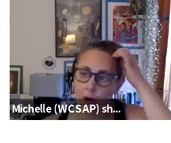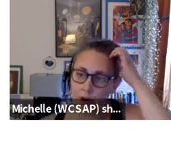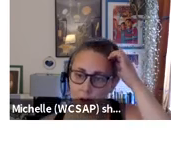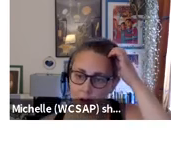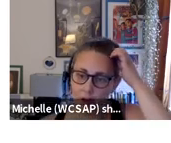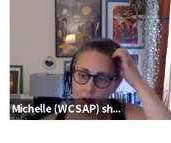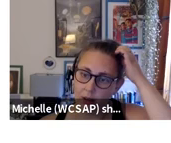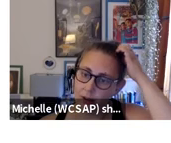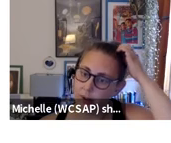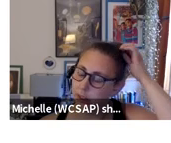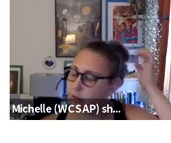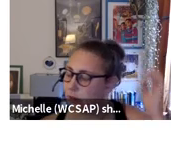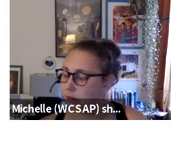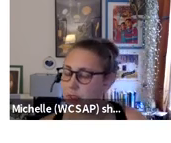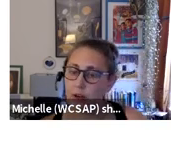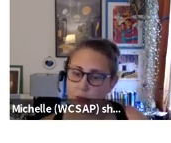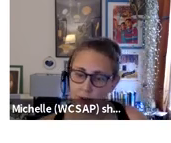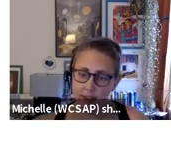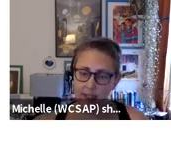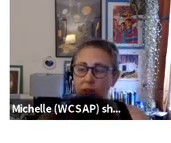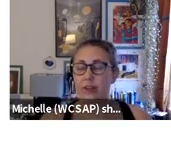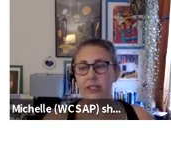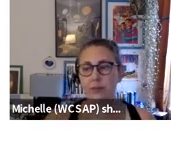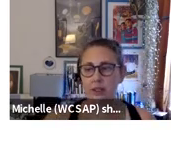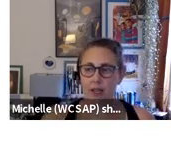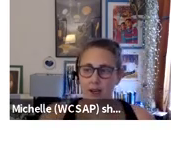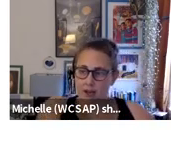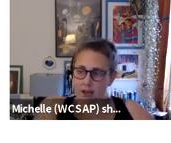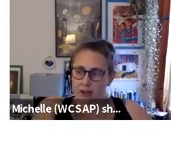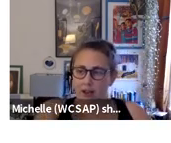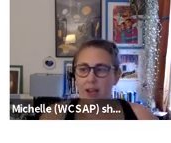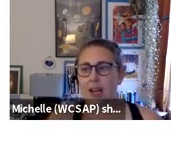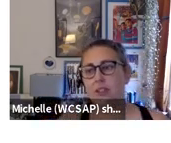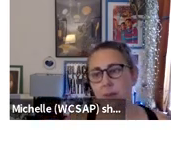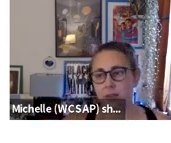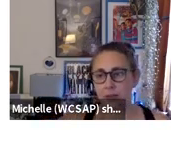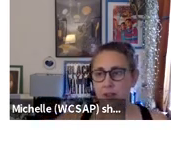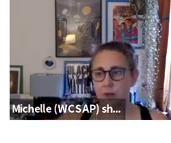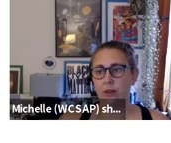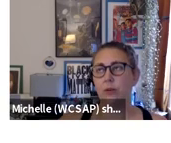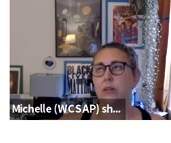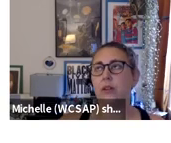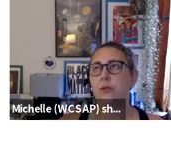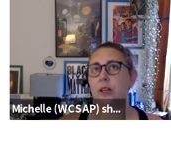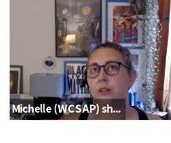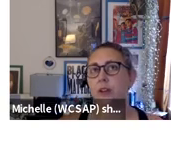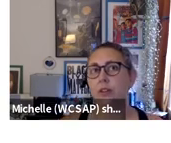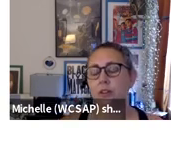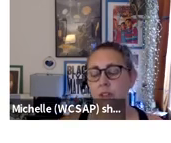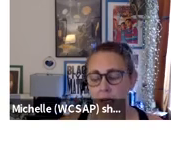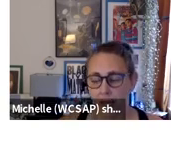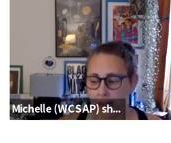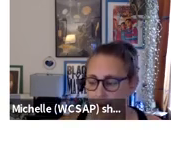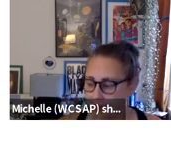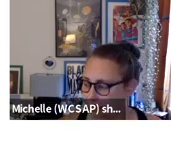our work doing sexual violence. However, it is something that I have some experience with sexual violence